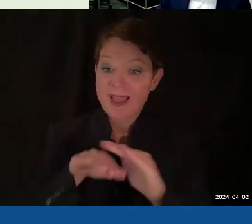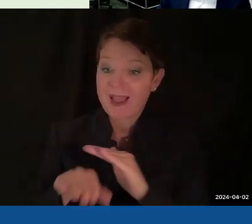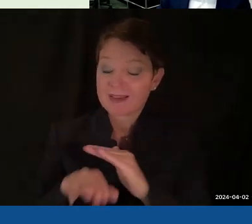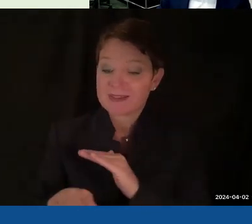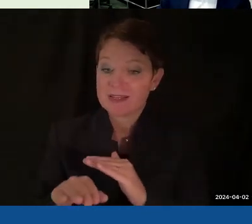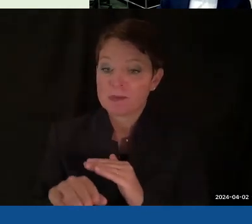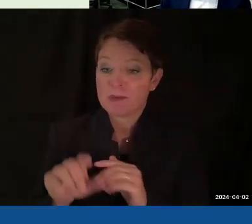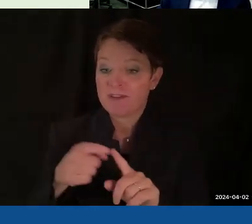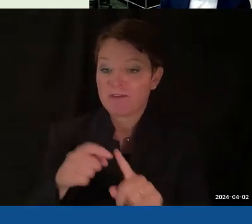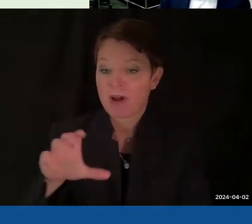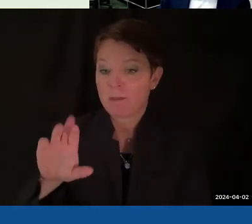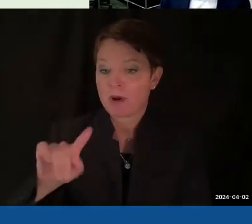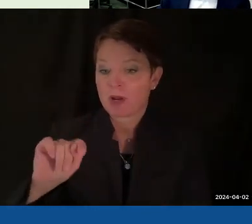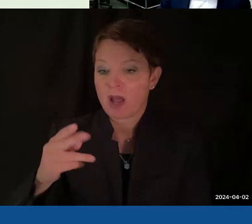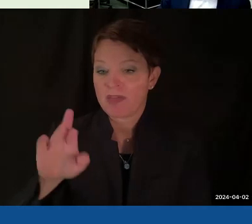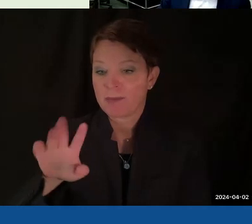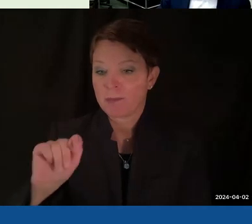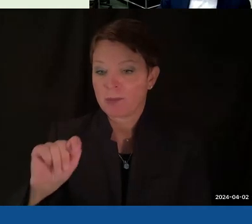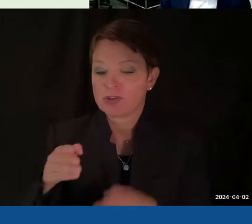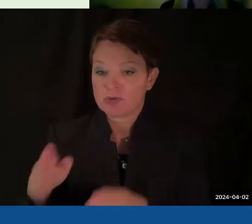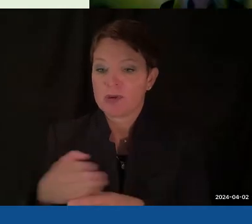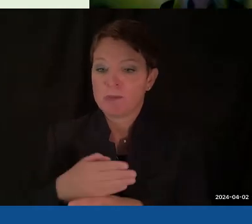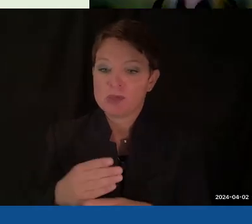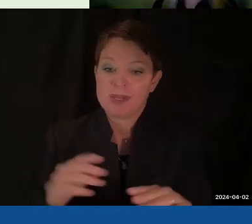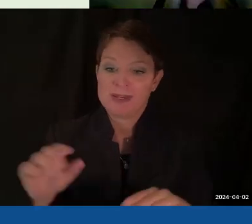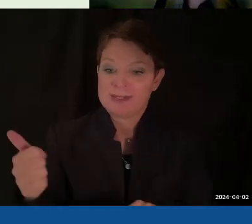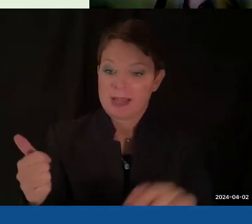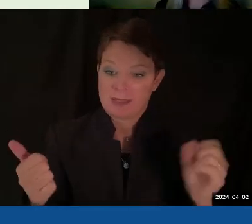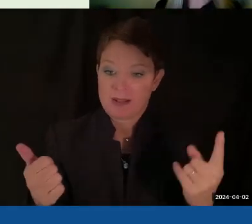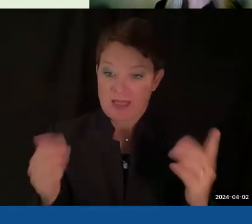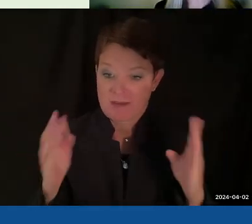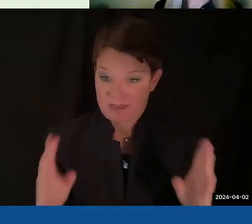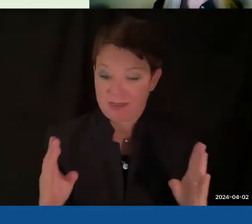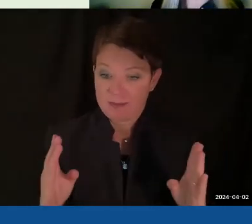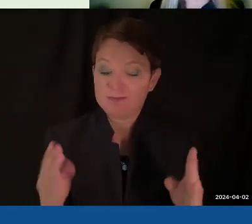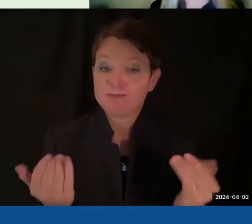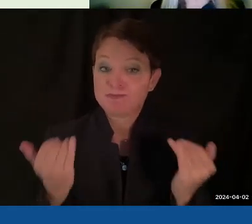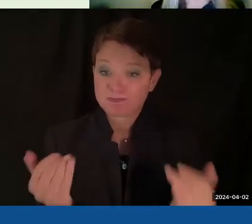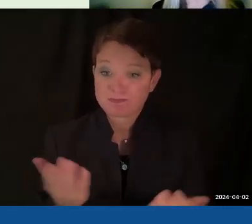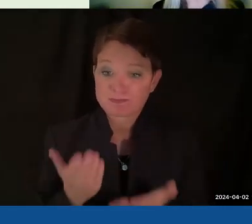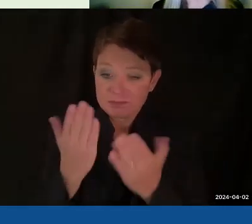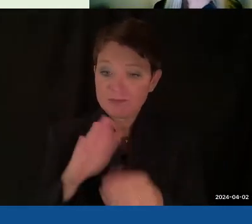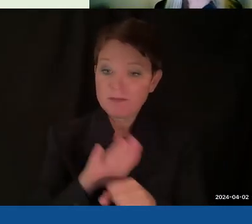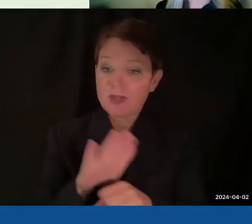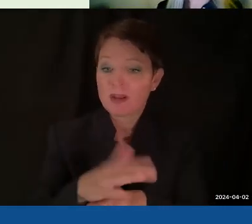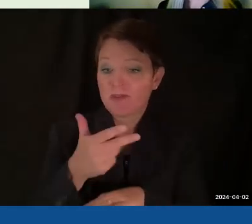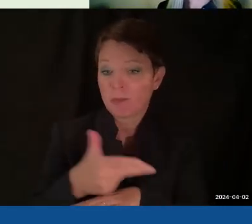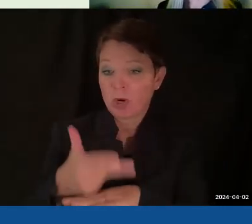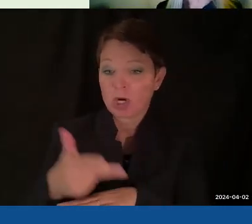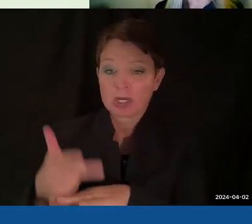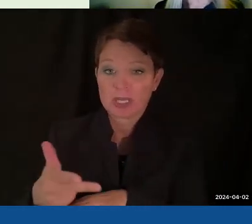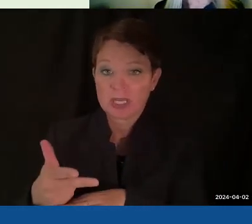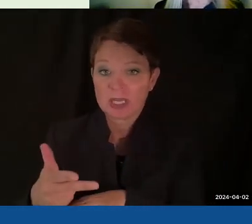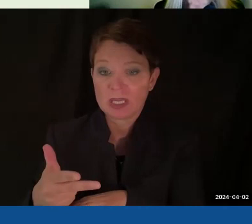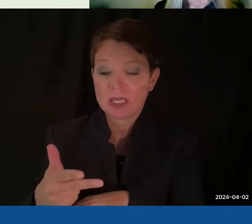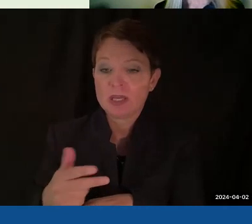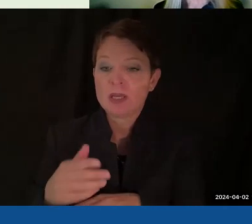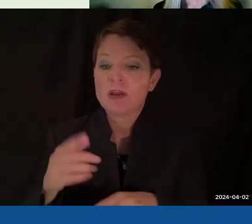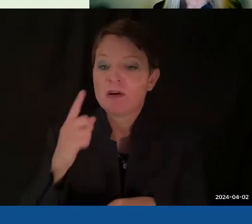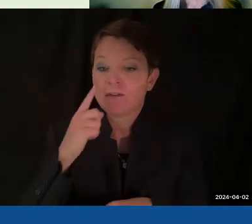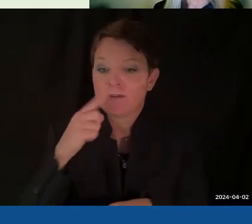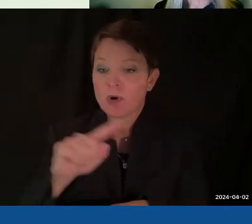would be off of Cuthbert Street between 10th and 11th. And we are currently providing enough parking per the required